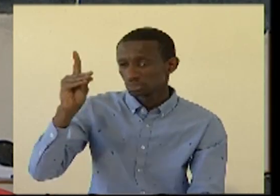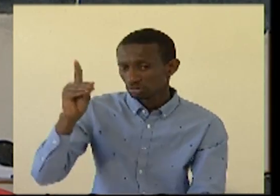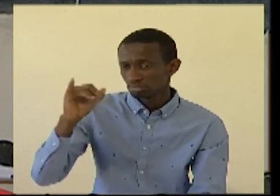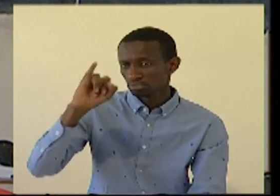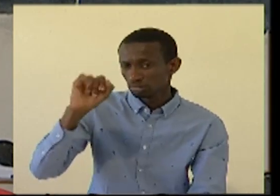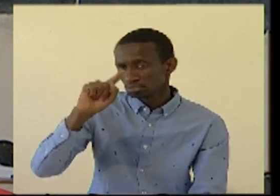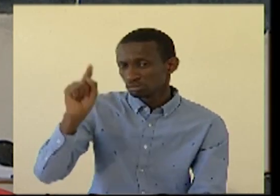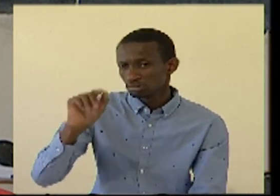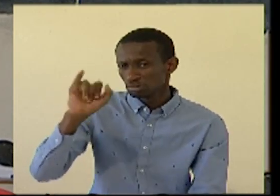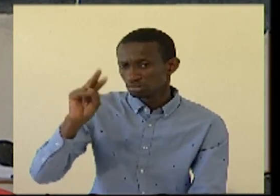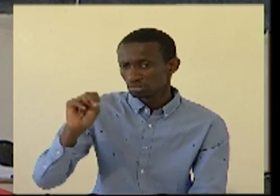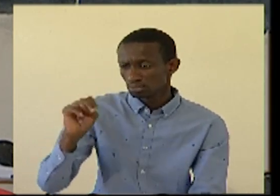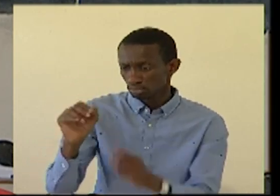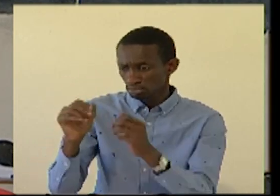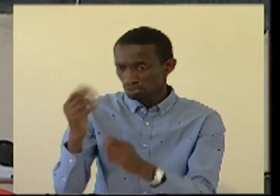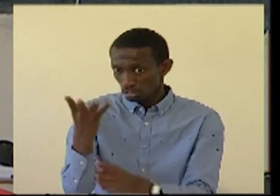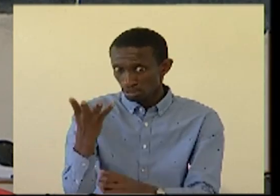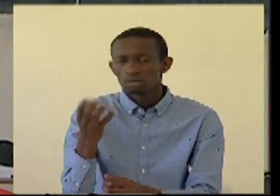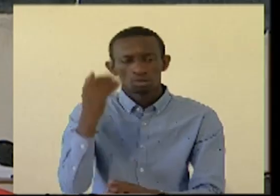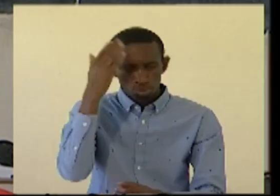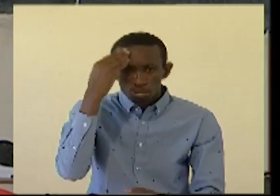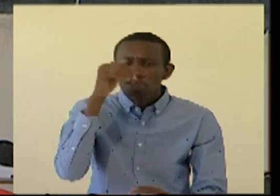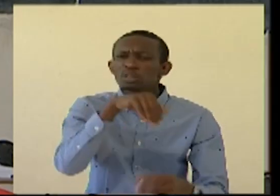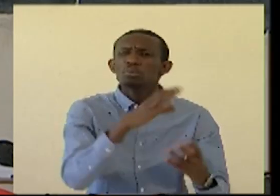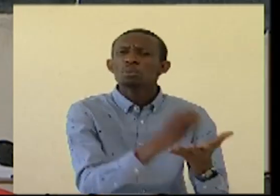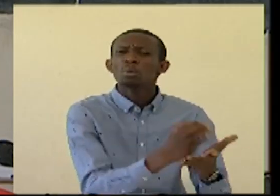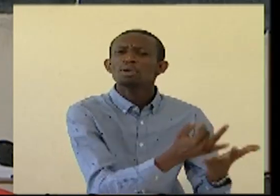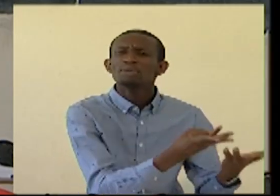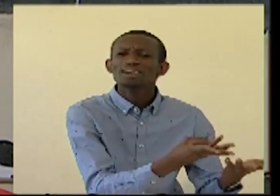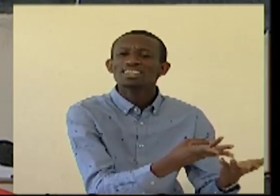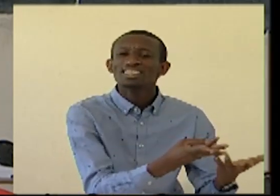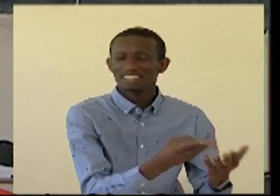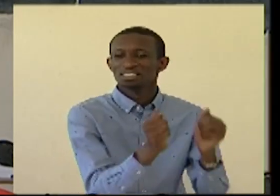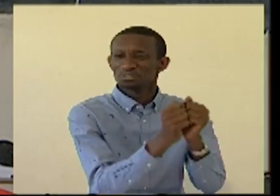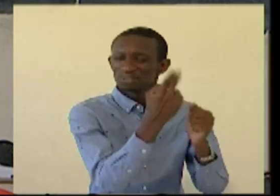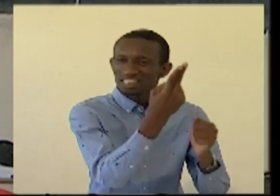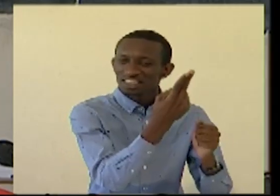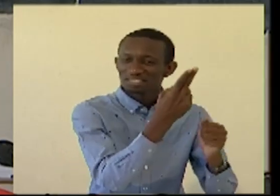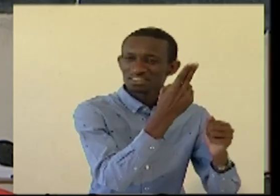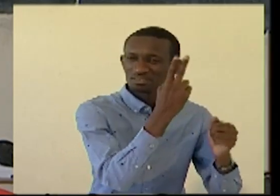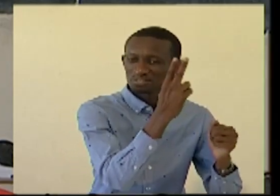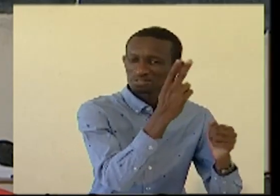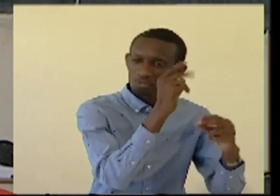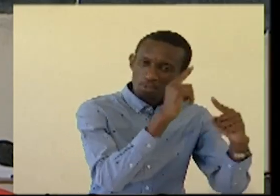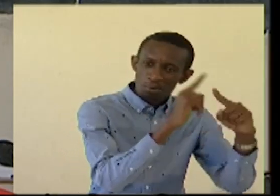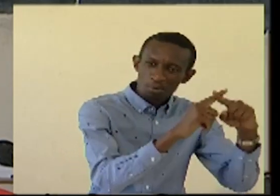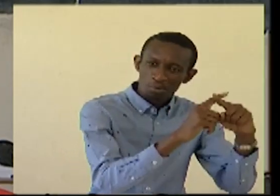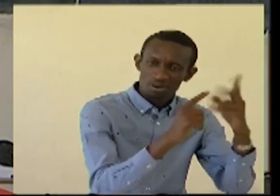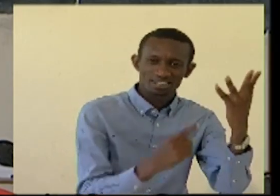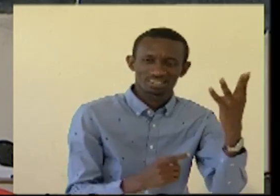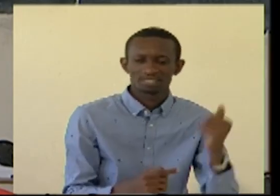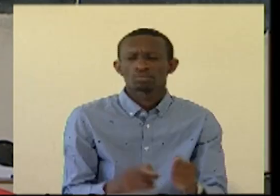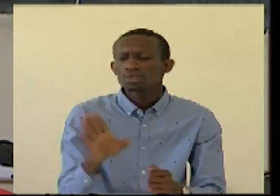And for example, if you know the exact mass of 1